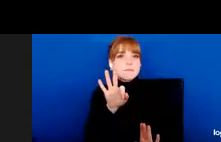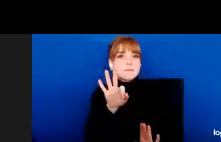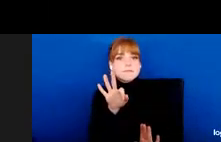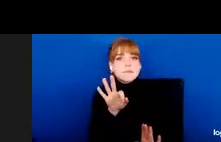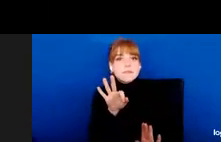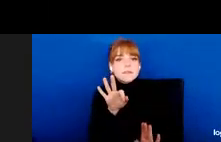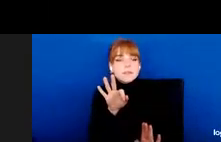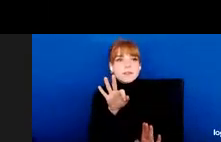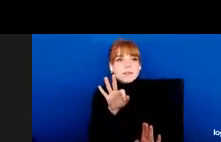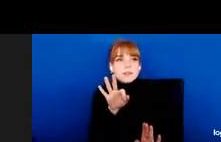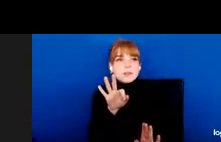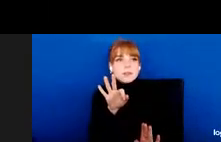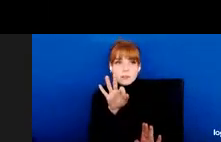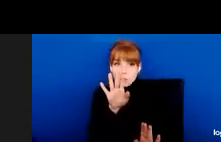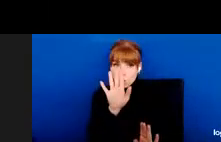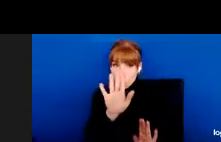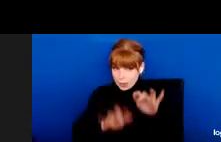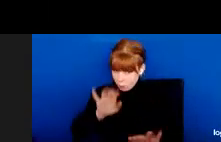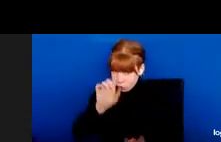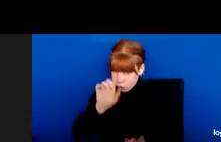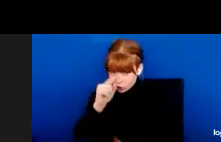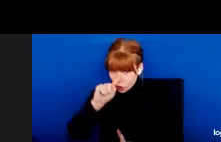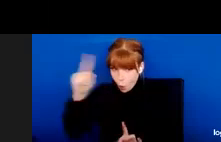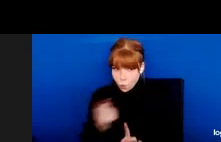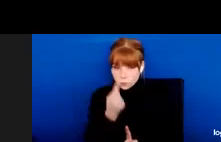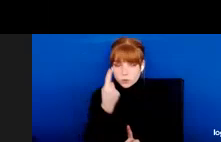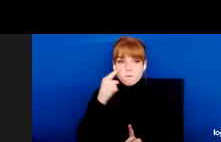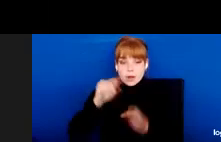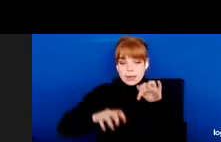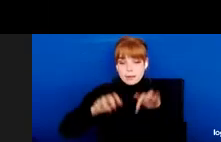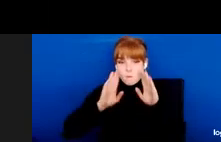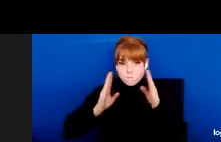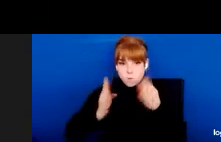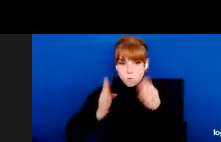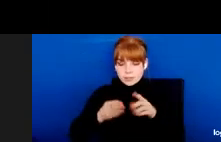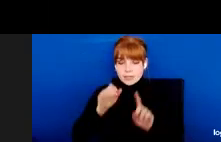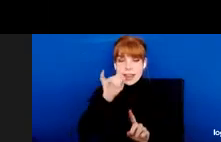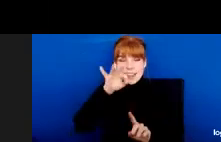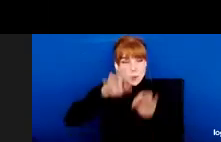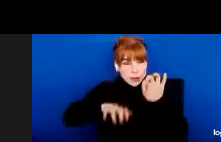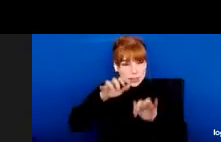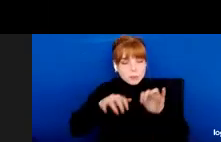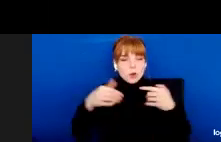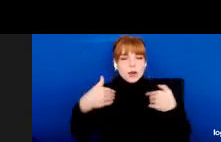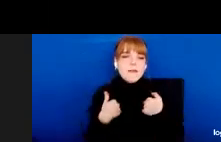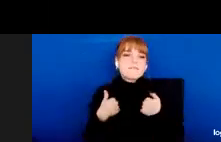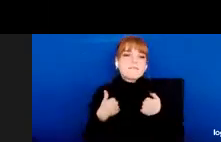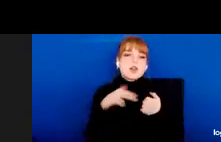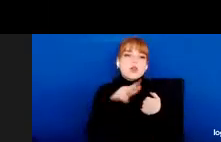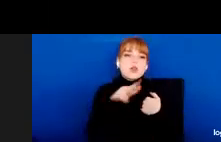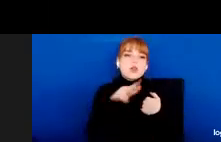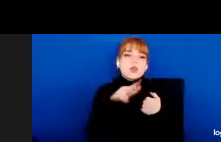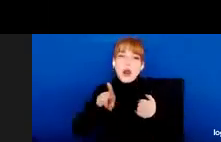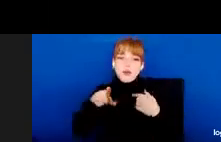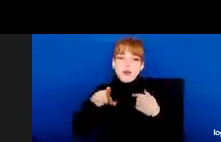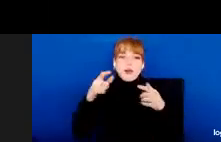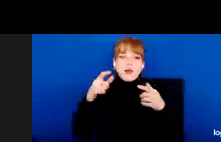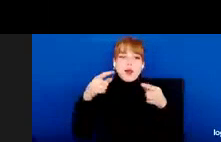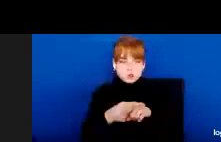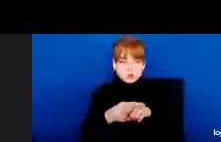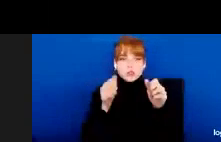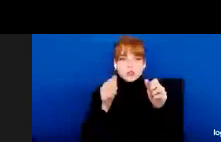is specifically for keyboard focus, as long as that has at least 3-to-1 contrast with the default state. And that's only for keyboard